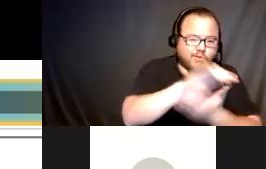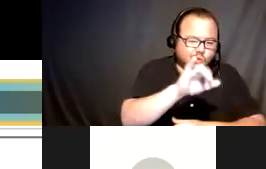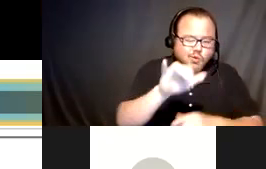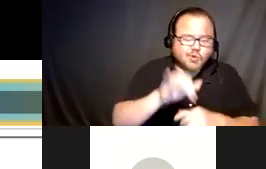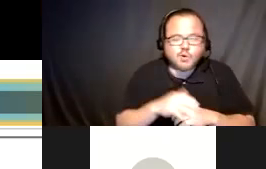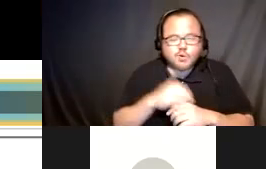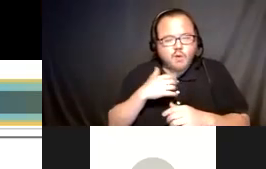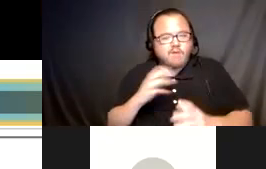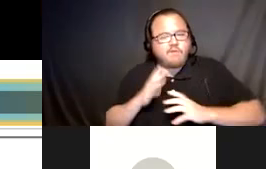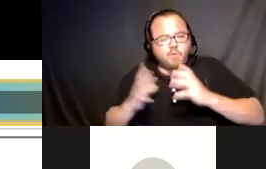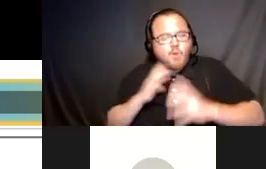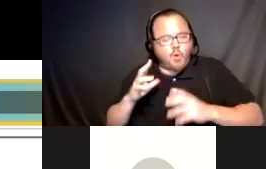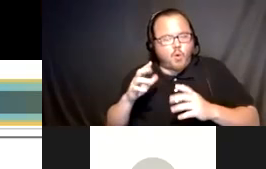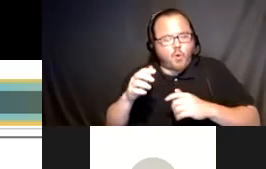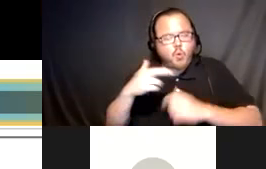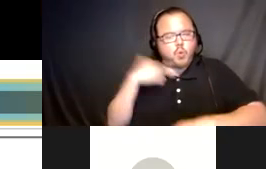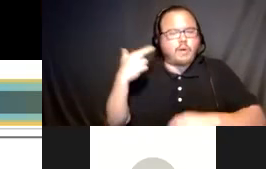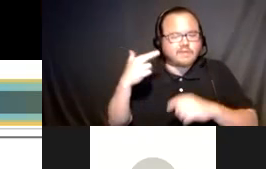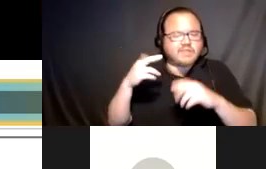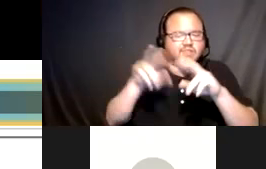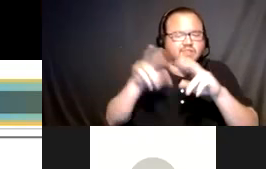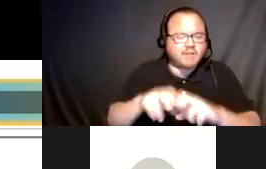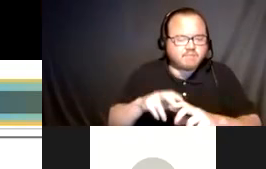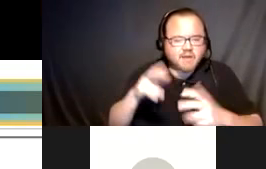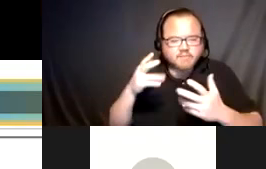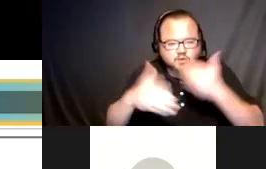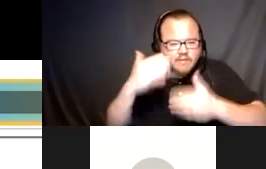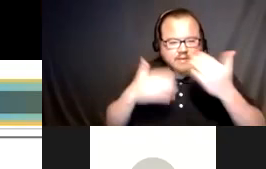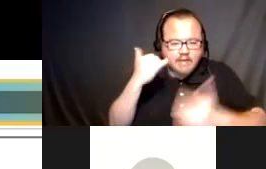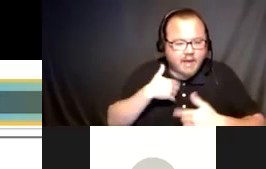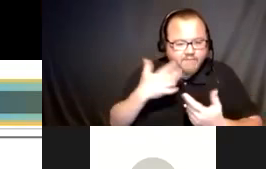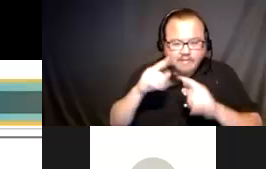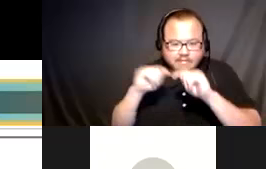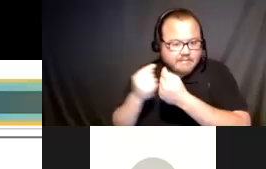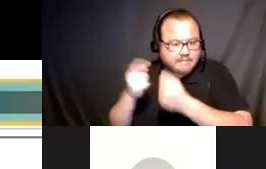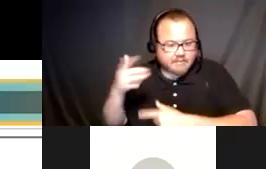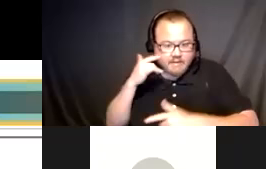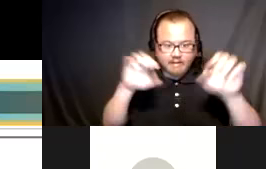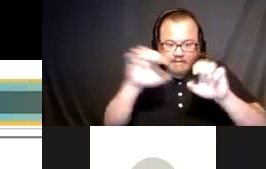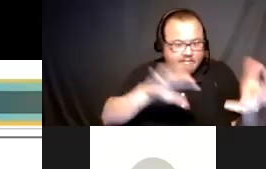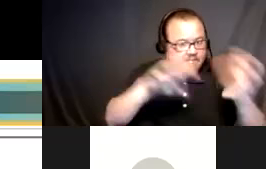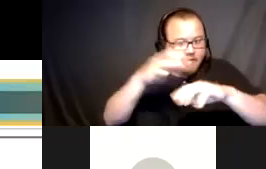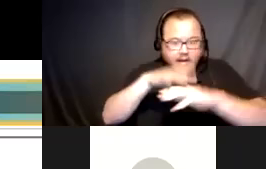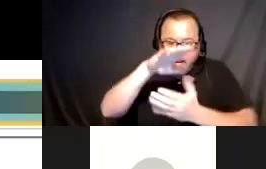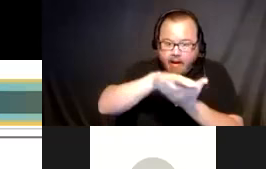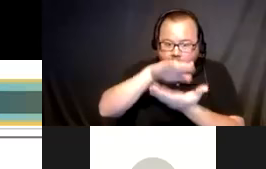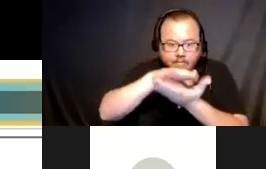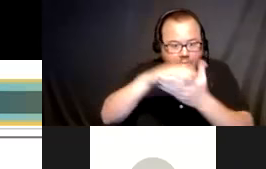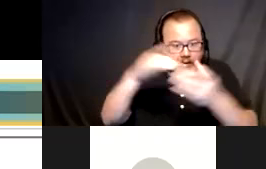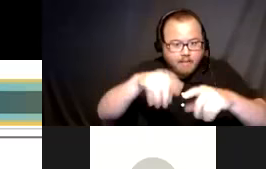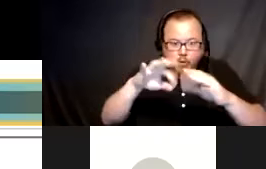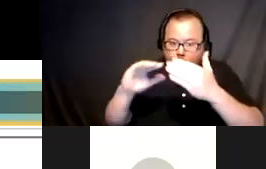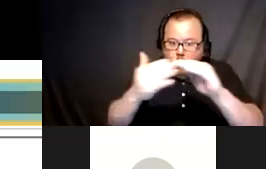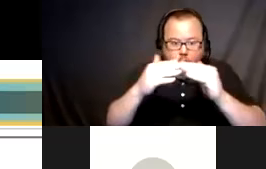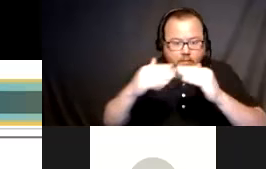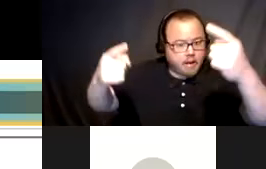risk assessment procedure. We have crisis response teams in the event that there is a crisis either on campus or something that happened in the community.